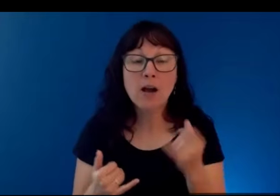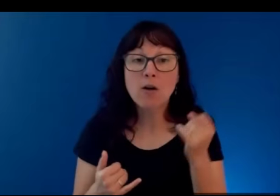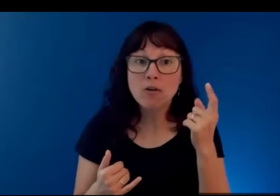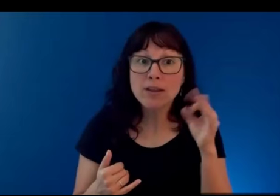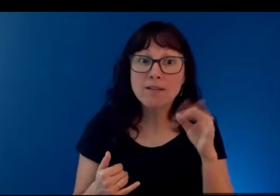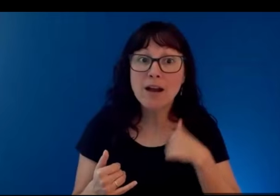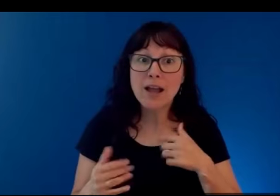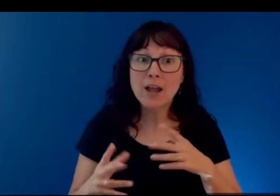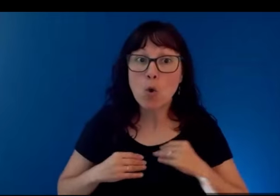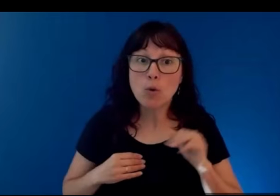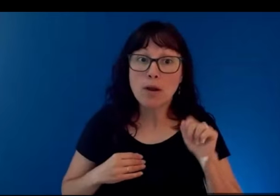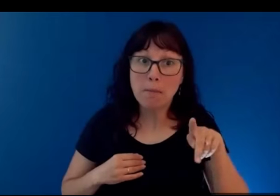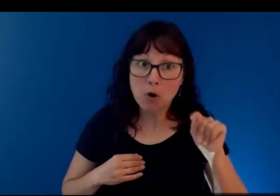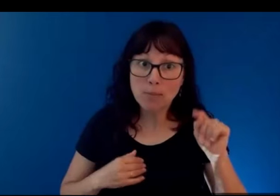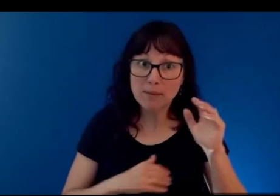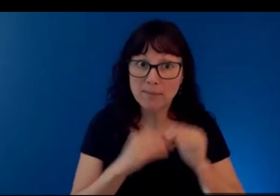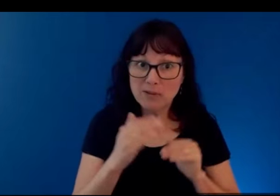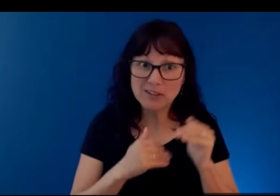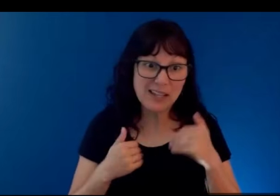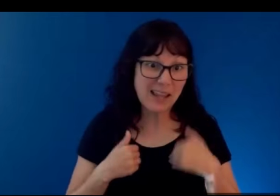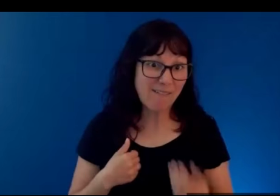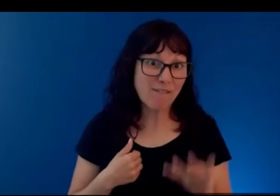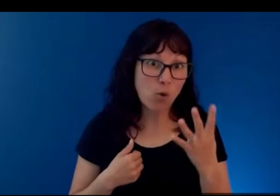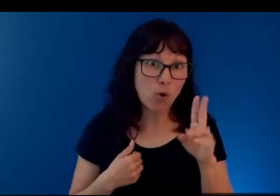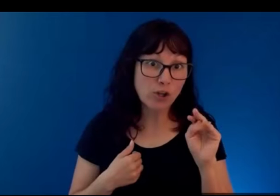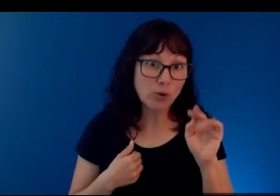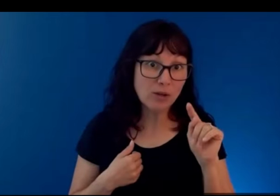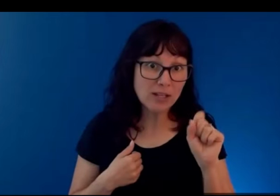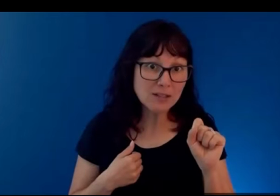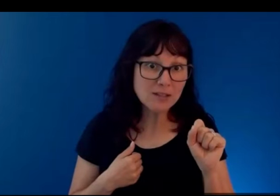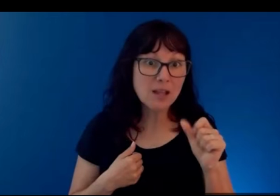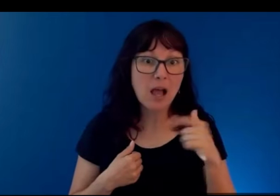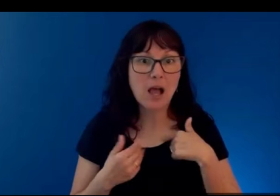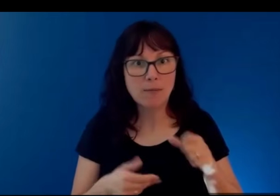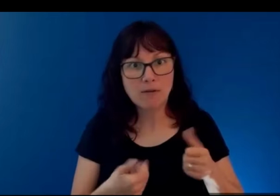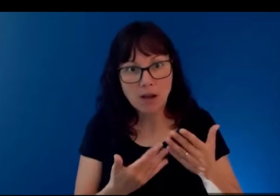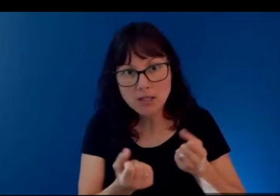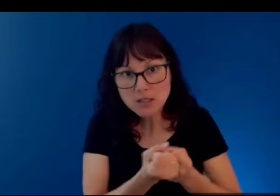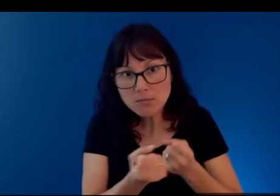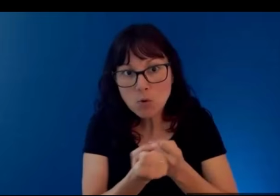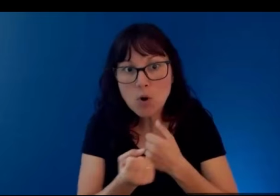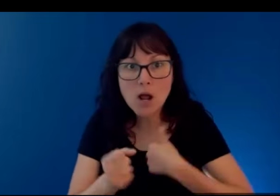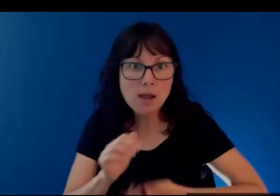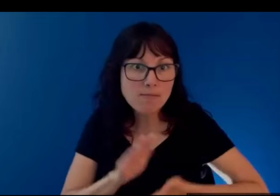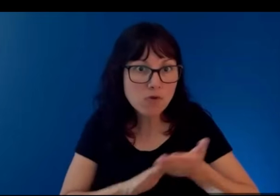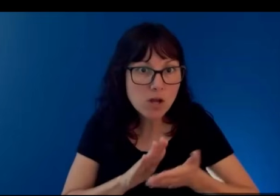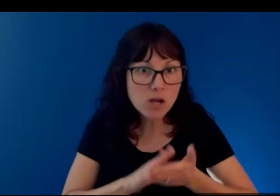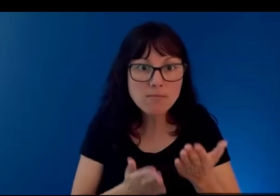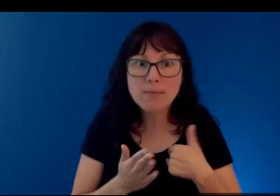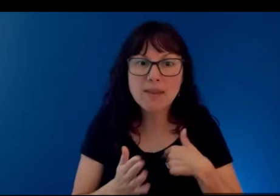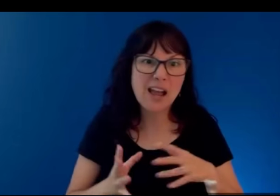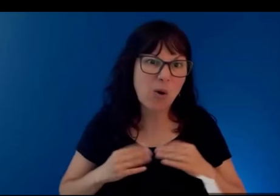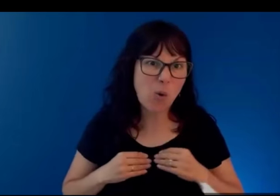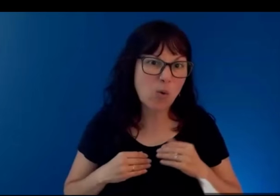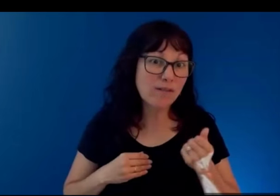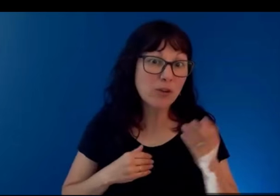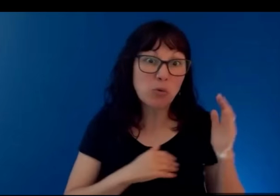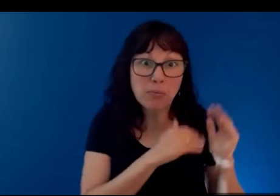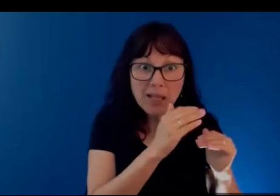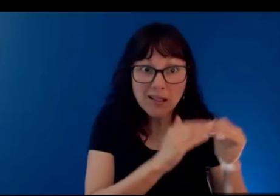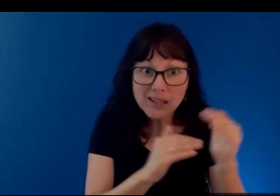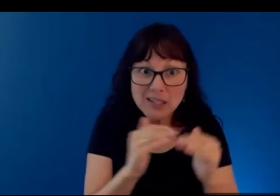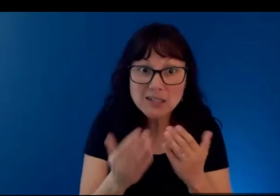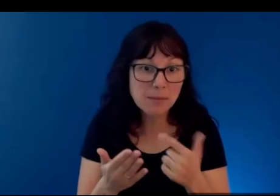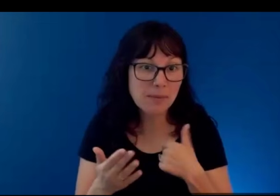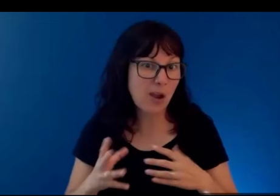with 4 units and I'm providing all kinds of support and I'm running it, maybe I own a couple of buildings, maybe I